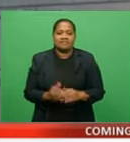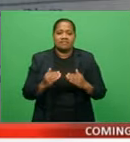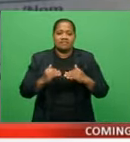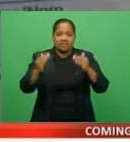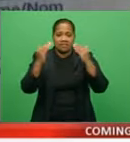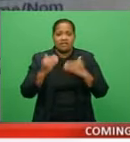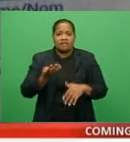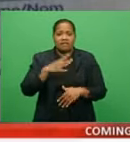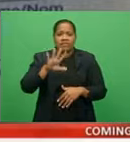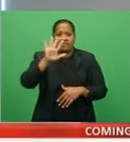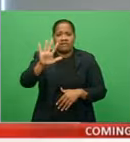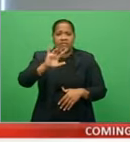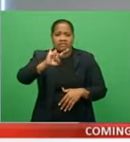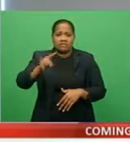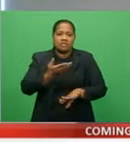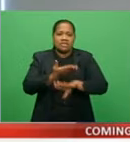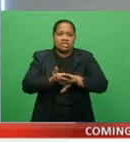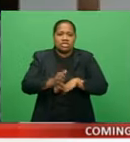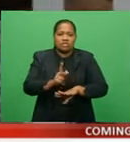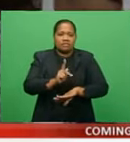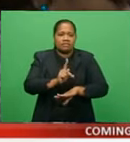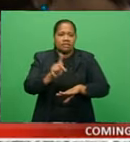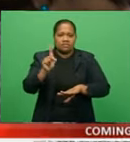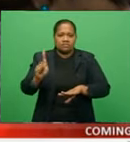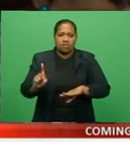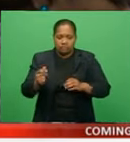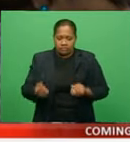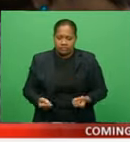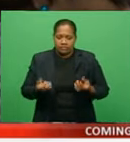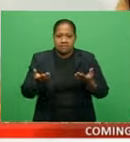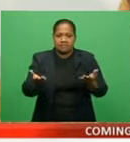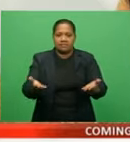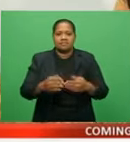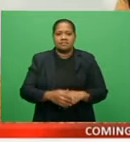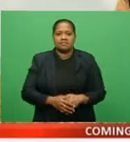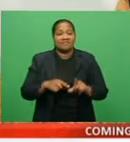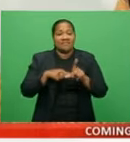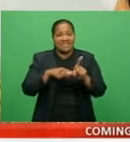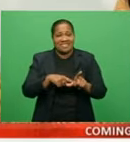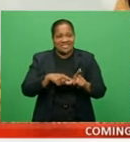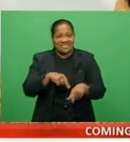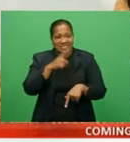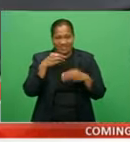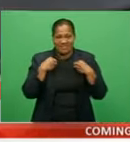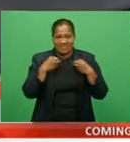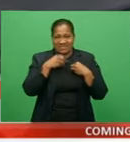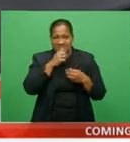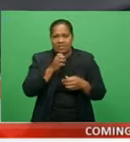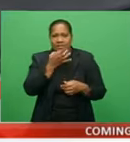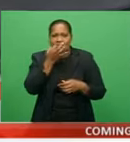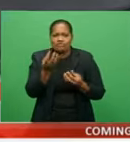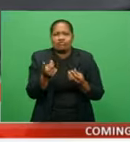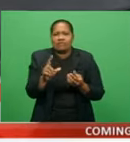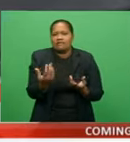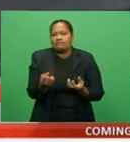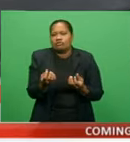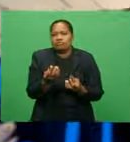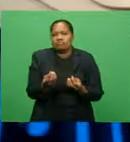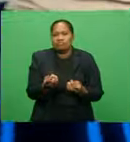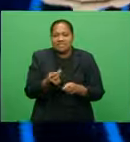ahead, 45,000 new passports issued so far. And young entrepreneurs urged to sharpen skills.